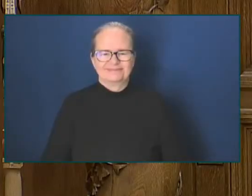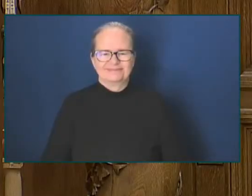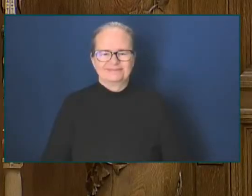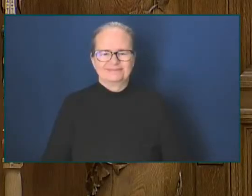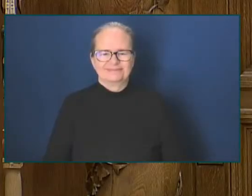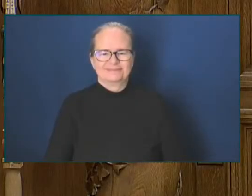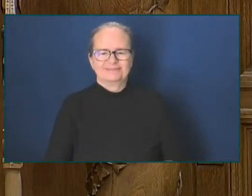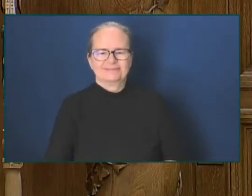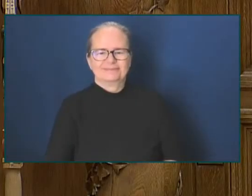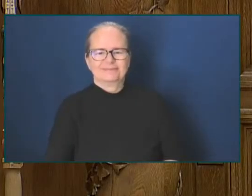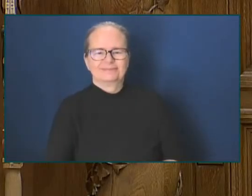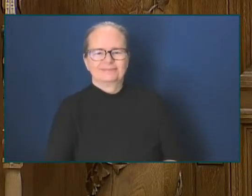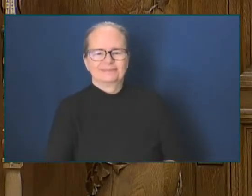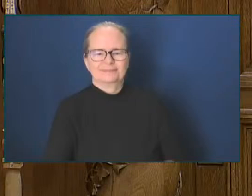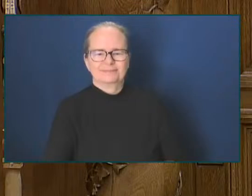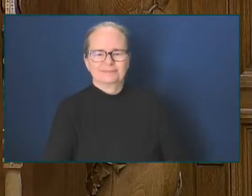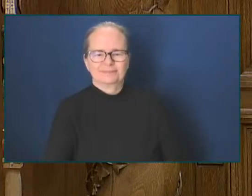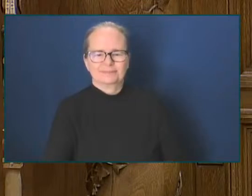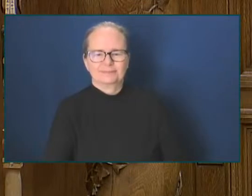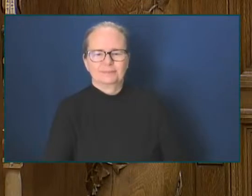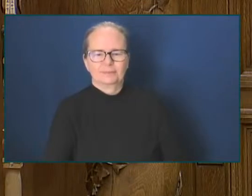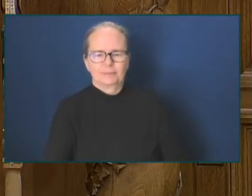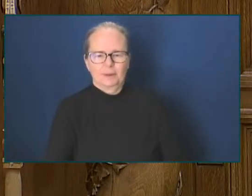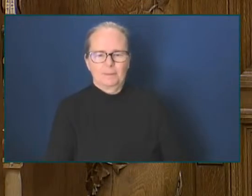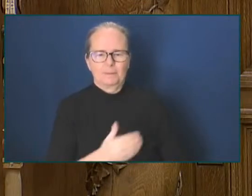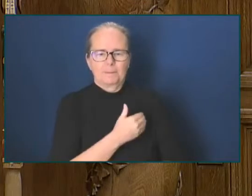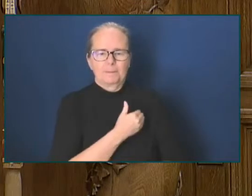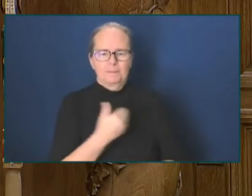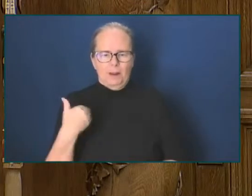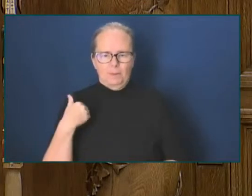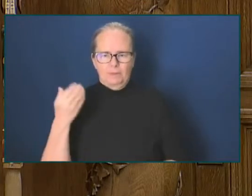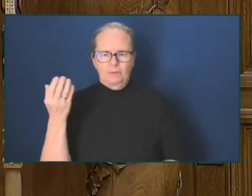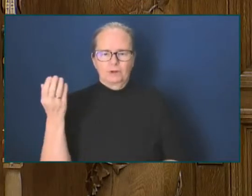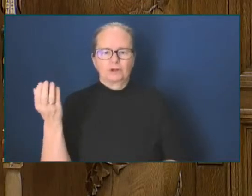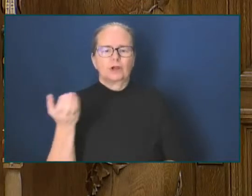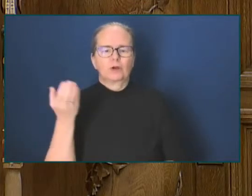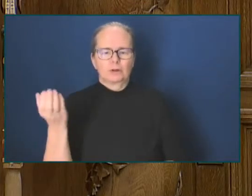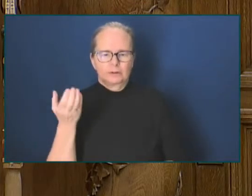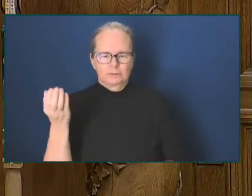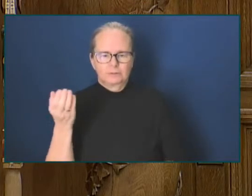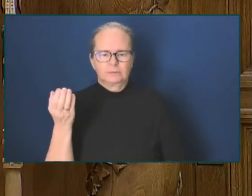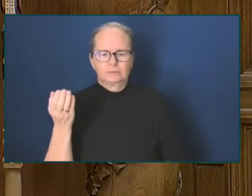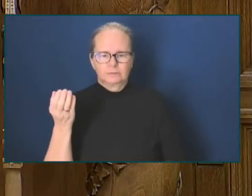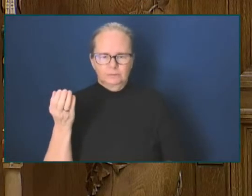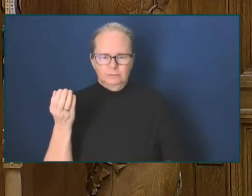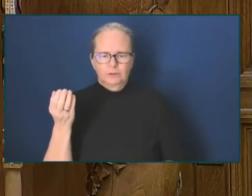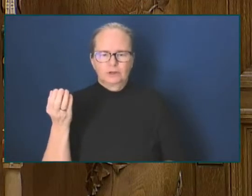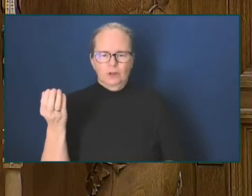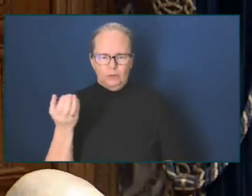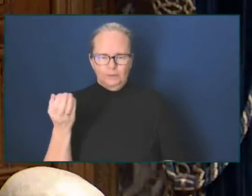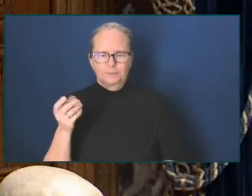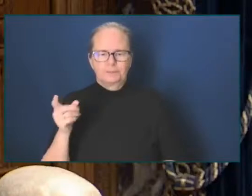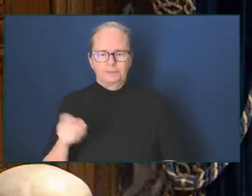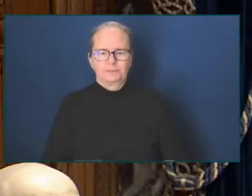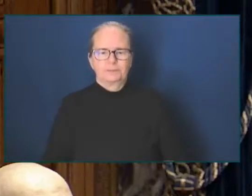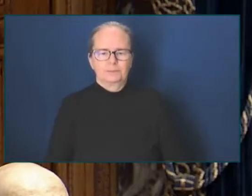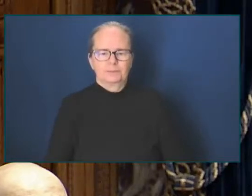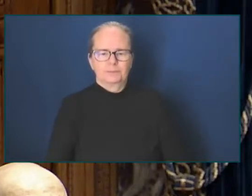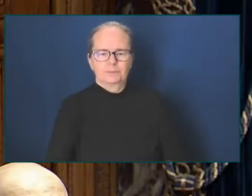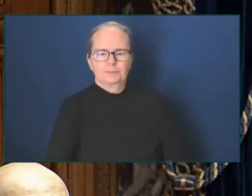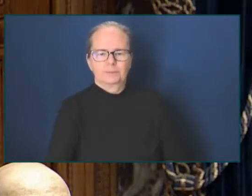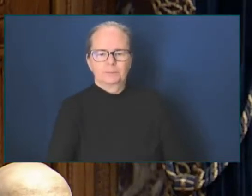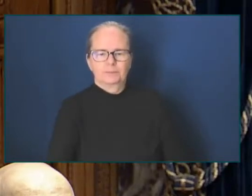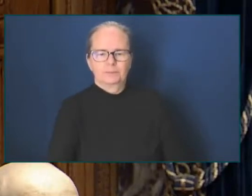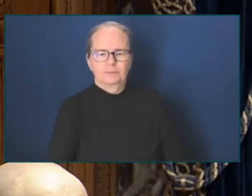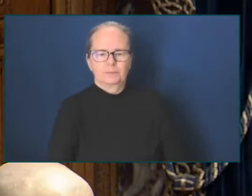Member for Chilliwack. Thank you, Mr. Speaker. I'm speaking today to Indigenous Disability Awareness Month and the